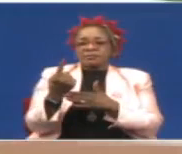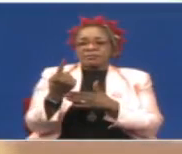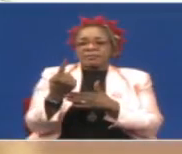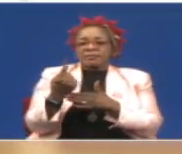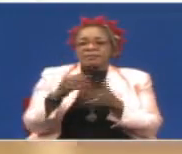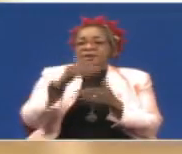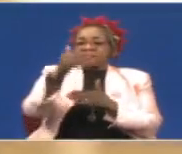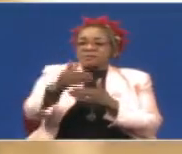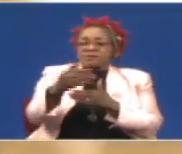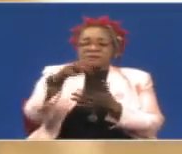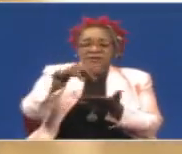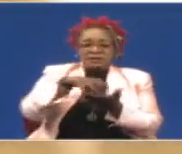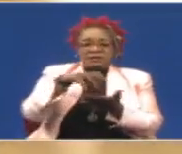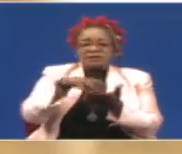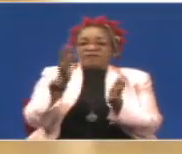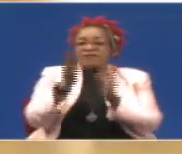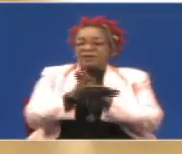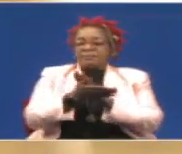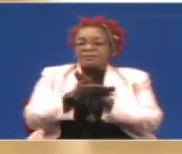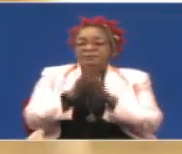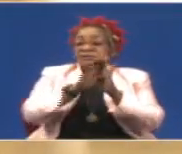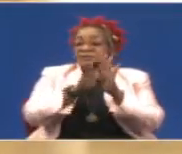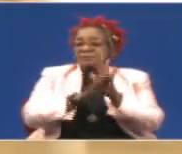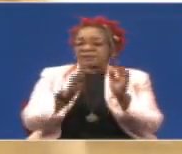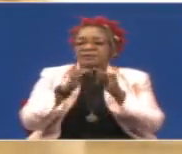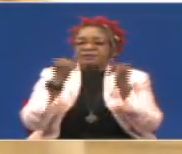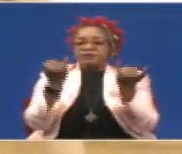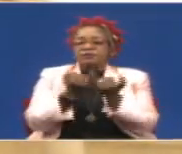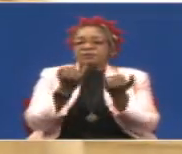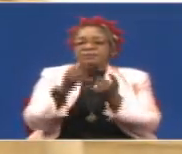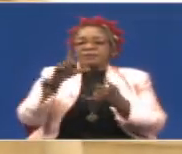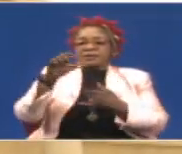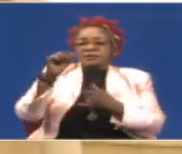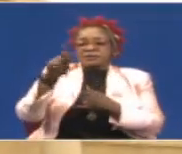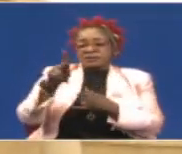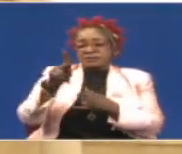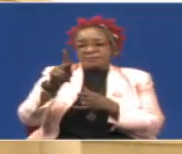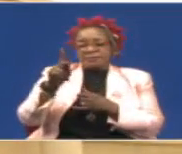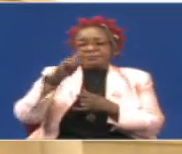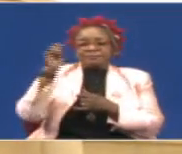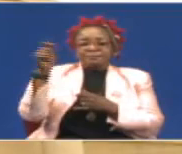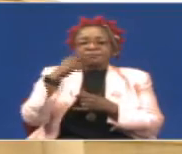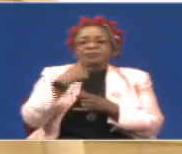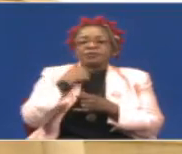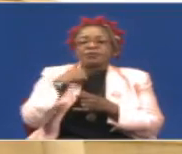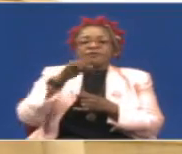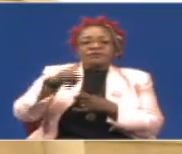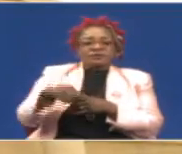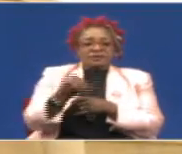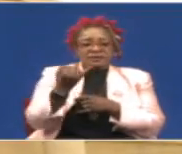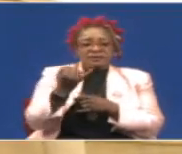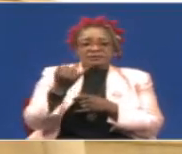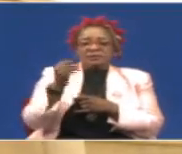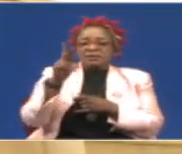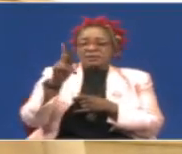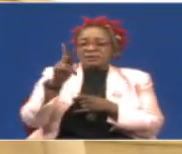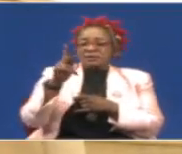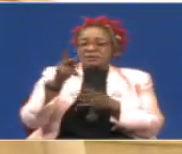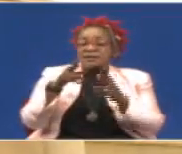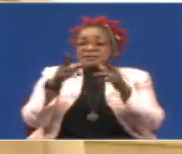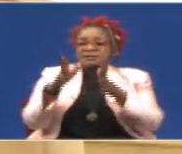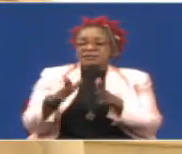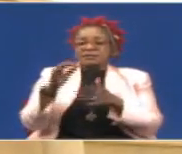a case filed by Katiba Institute, Law Society of Kenya, Kenya Union of Journalists, Kenya Editors